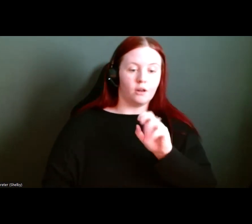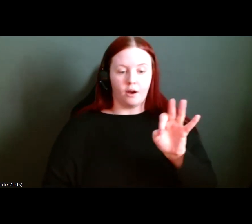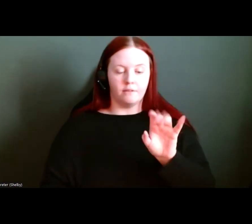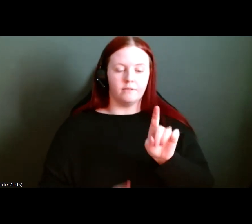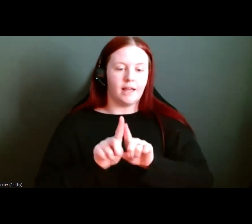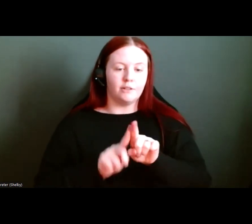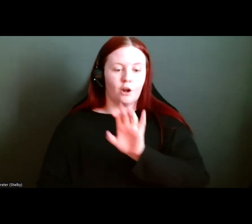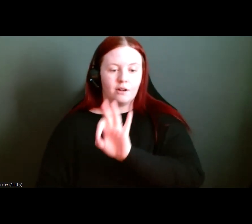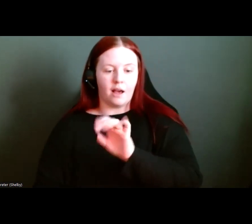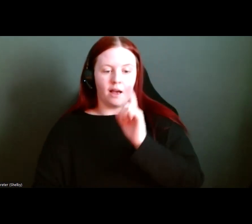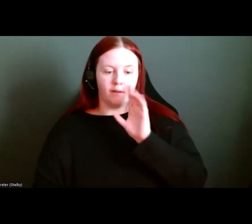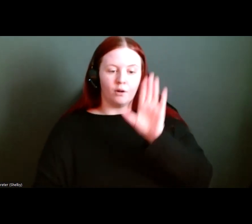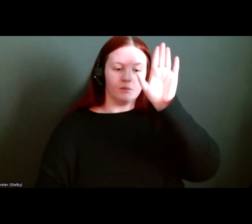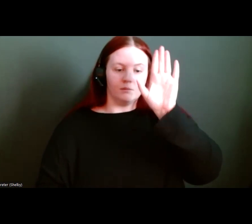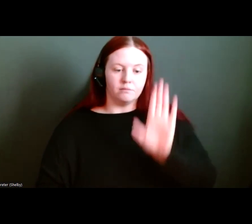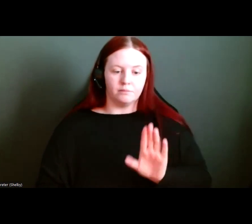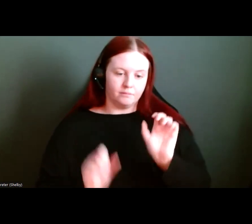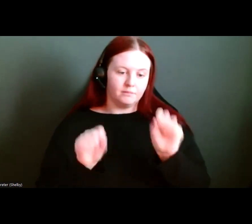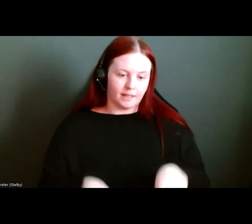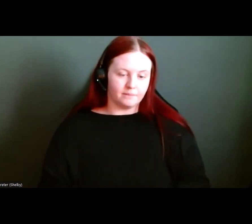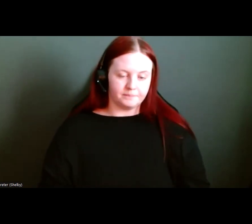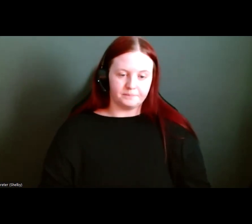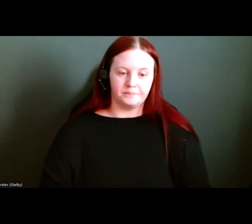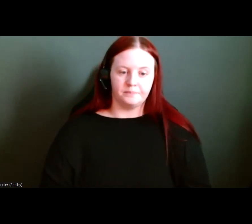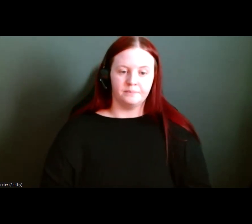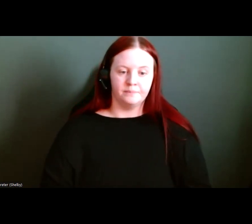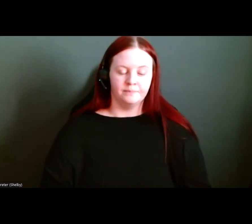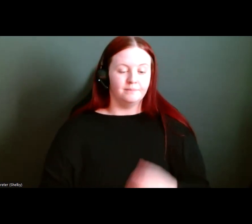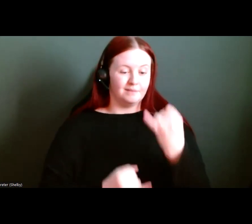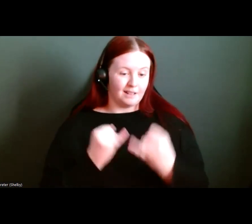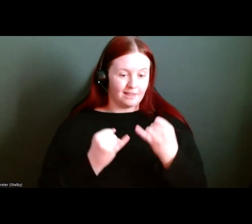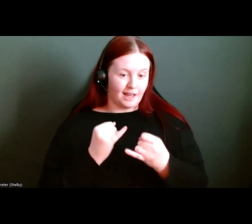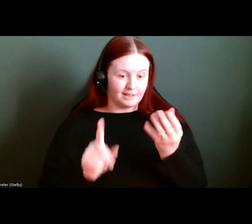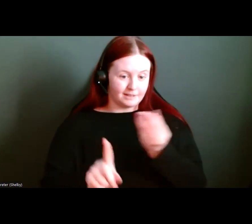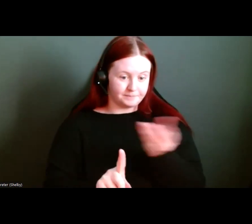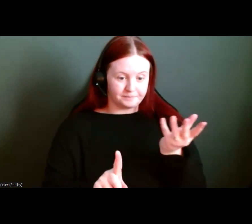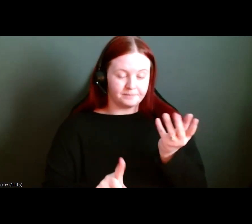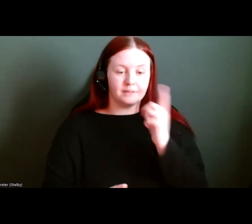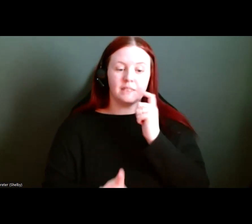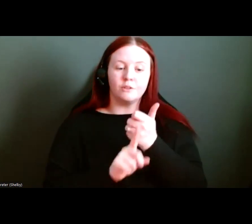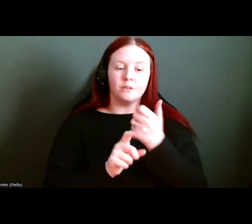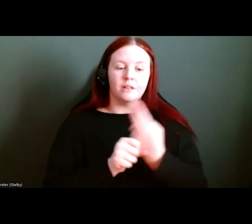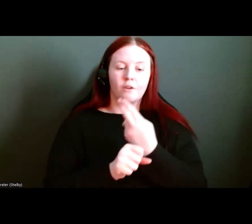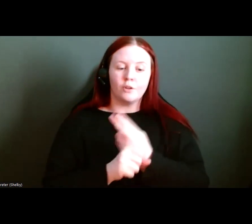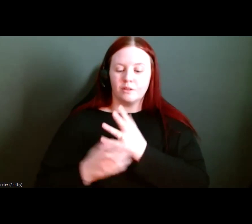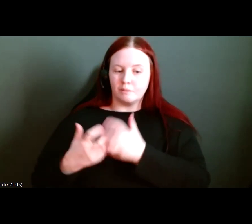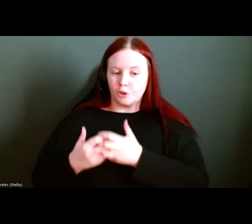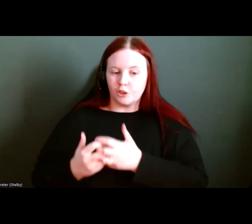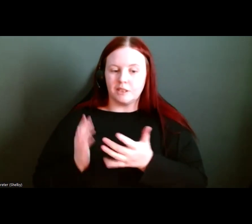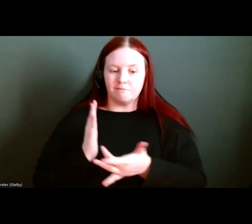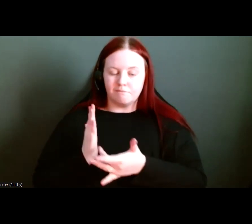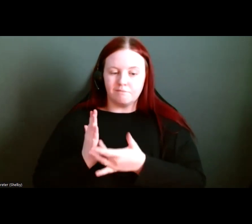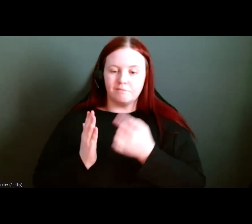raise lower hand. Our last housekeeping note, for those who use a screen reader or a voiceover